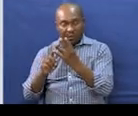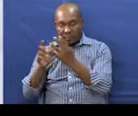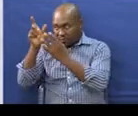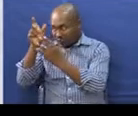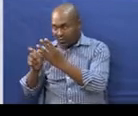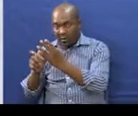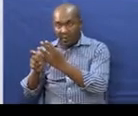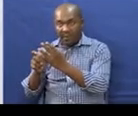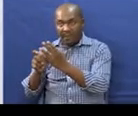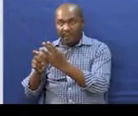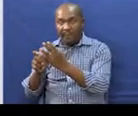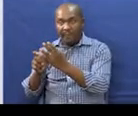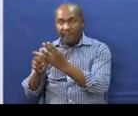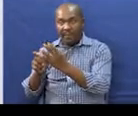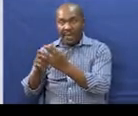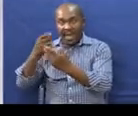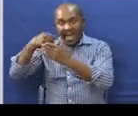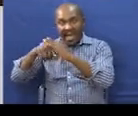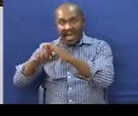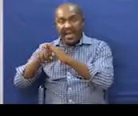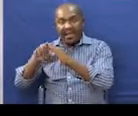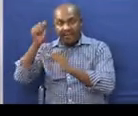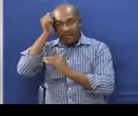As we said, we have carbohydrate.